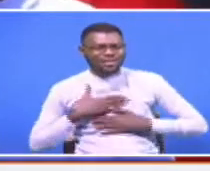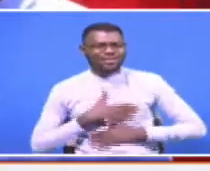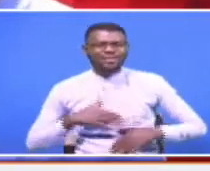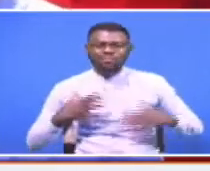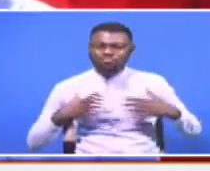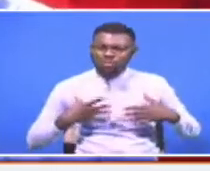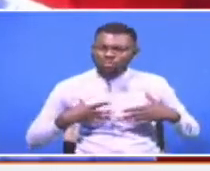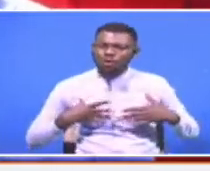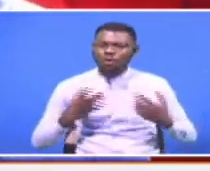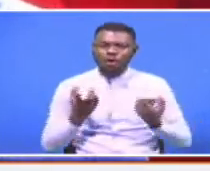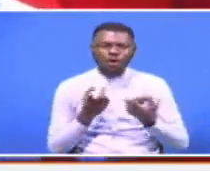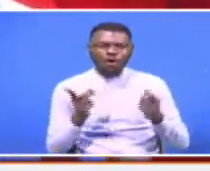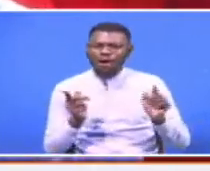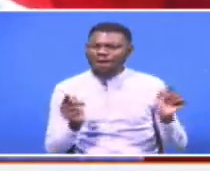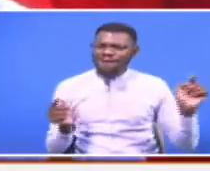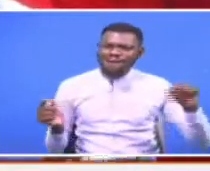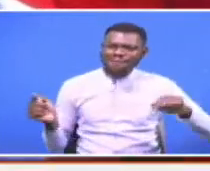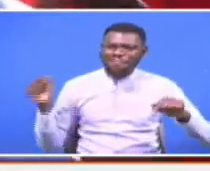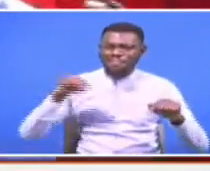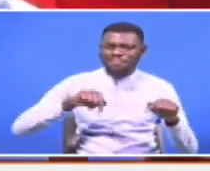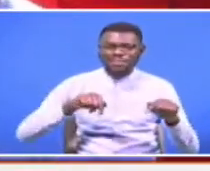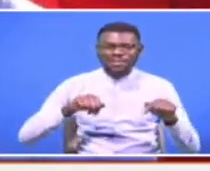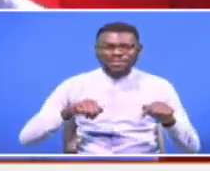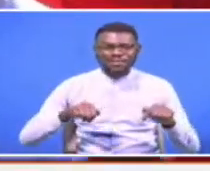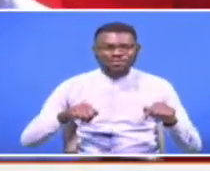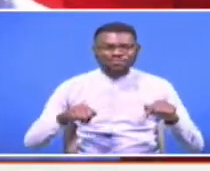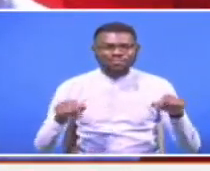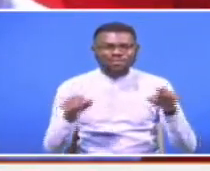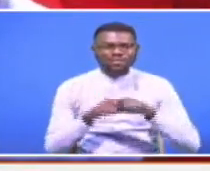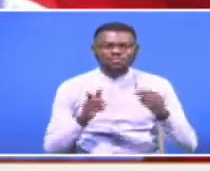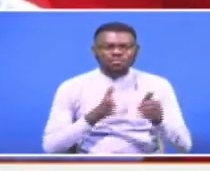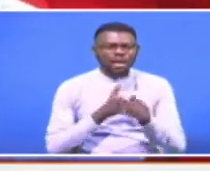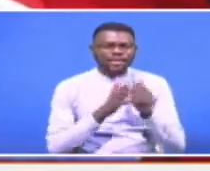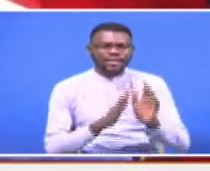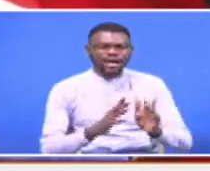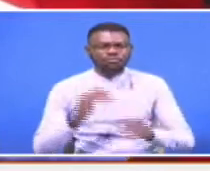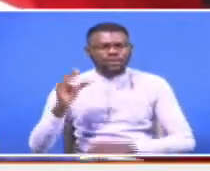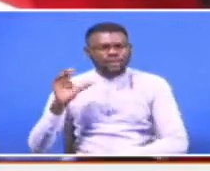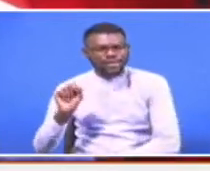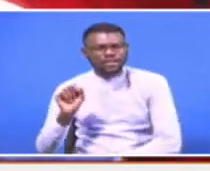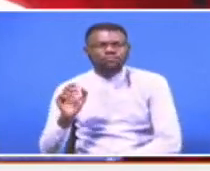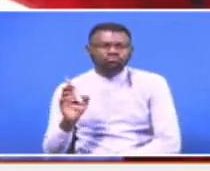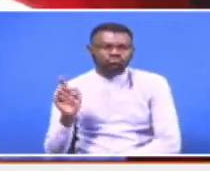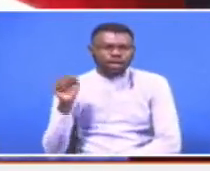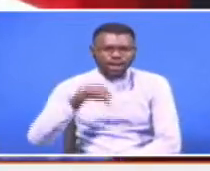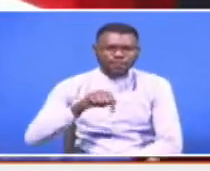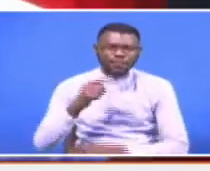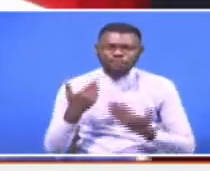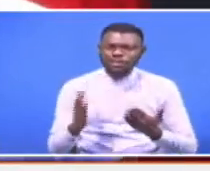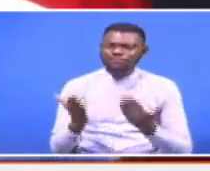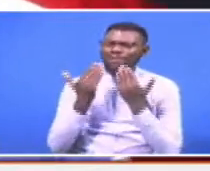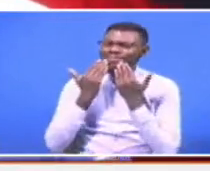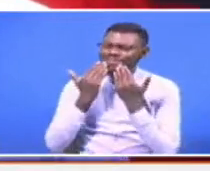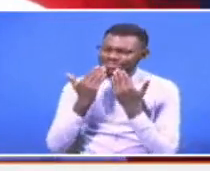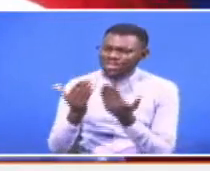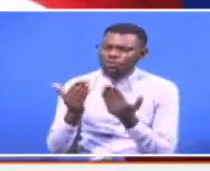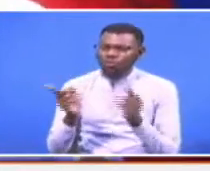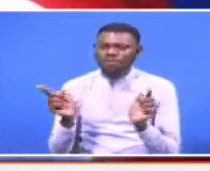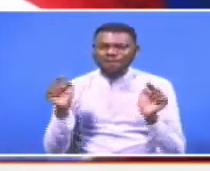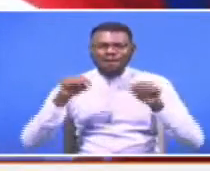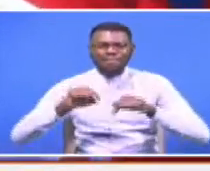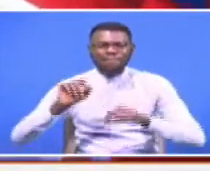have participated, Wananchi, the leaders, the ministers that have joined us. We appreciate you. Thank you for coming to